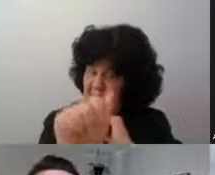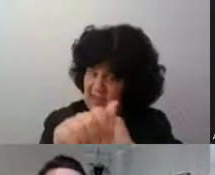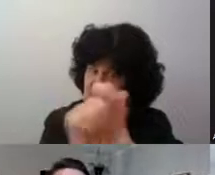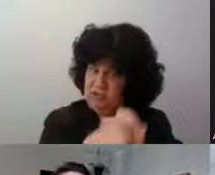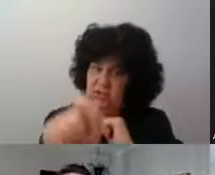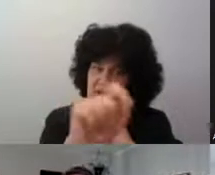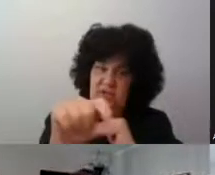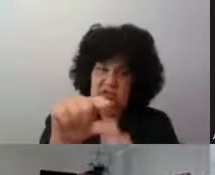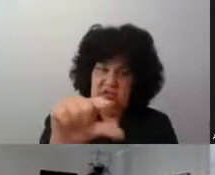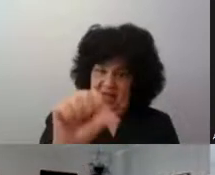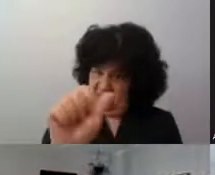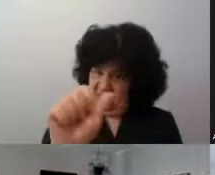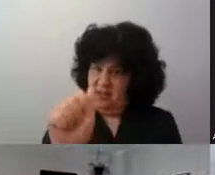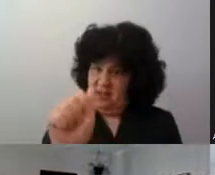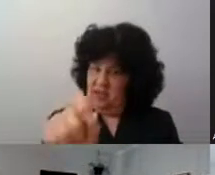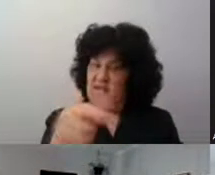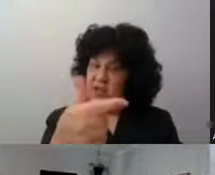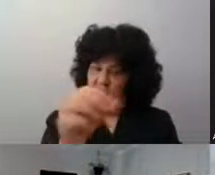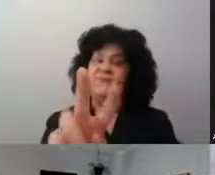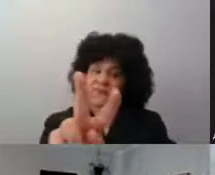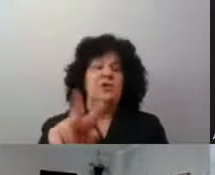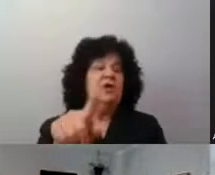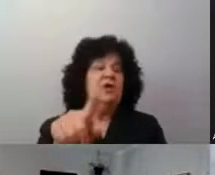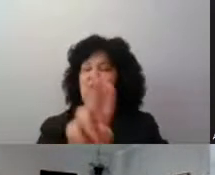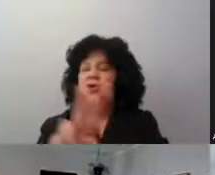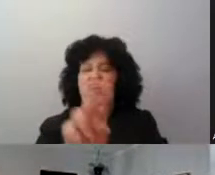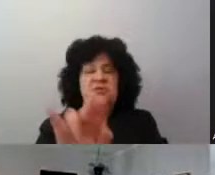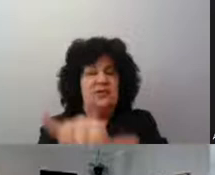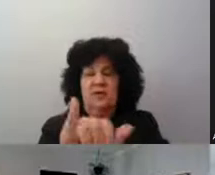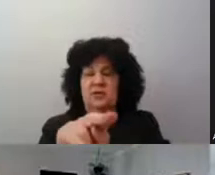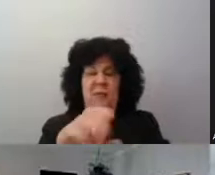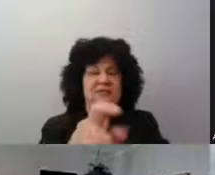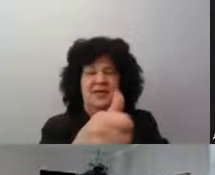gapfac@gsa.gov. So feel free to use that inbox at any time, and we